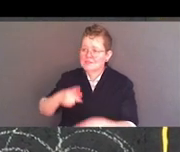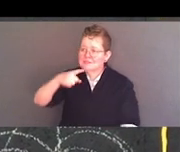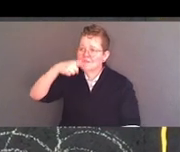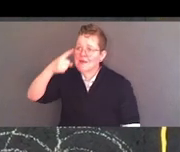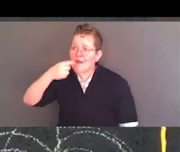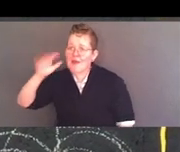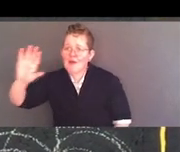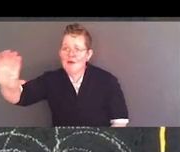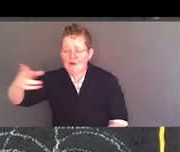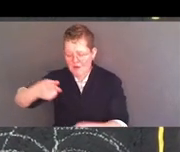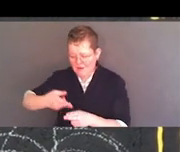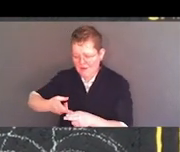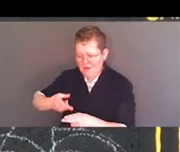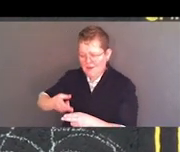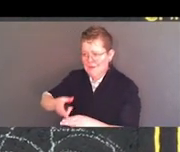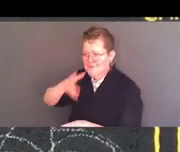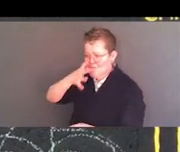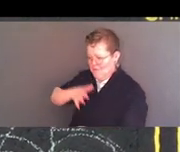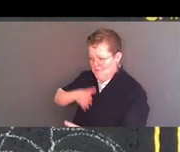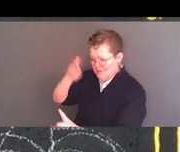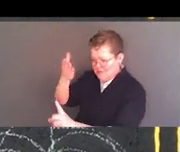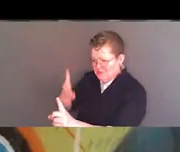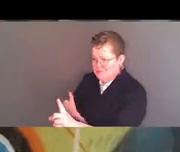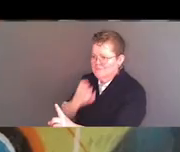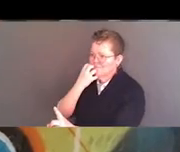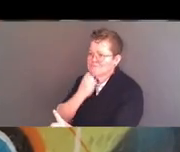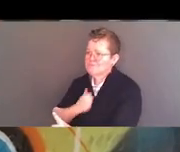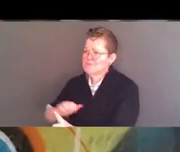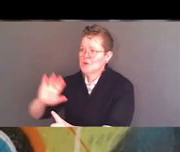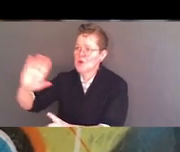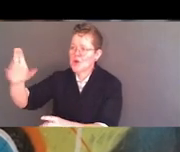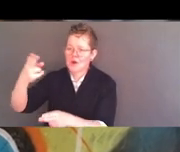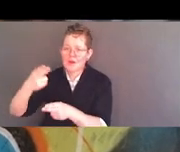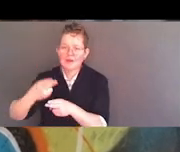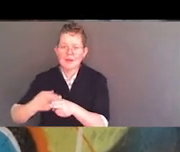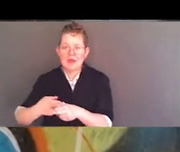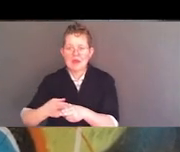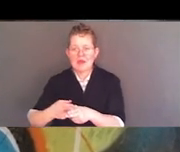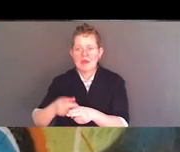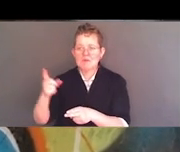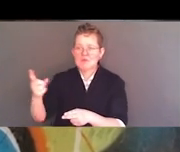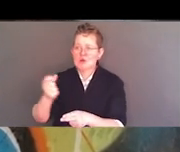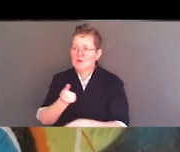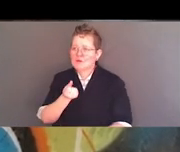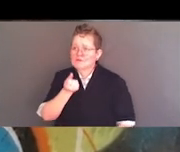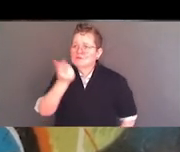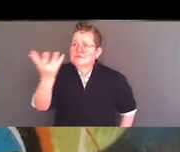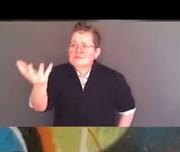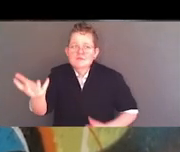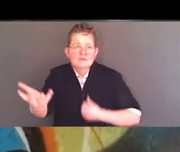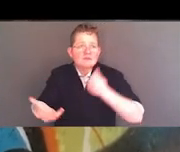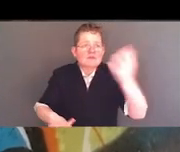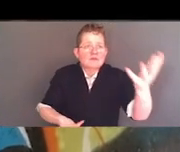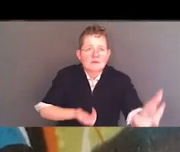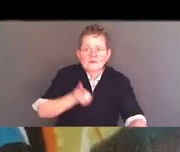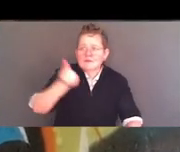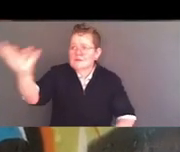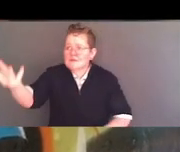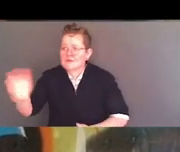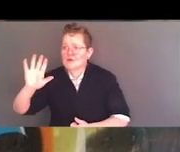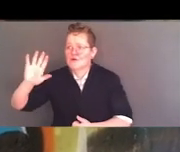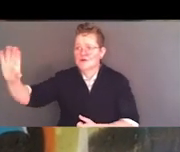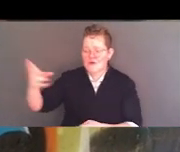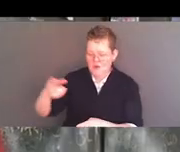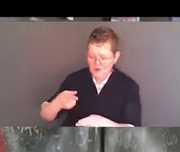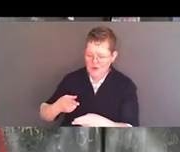Say her name. Say her name. Put her name. Say